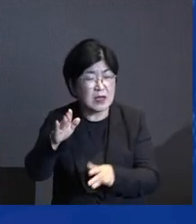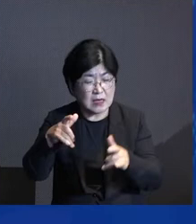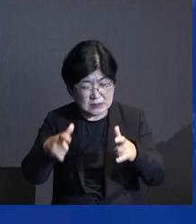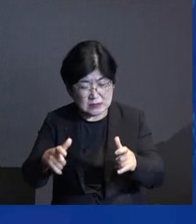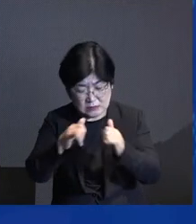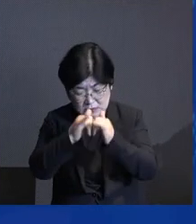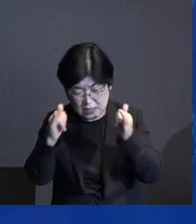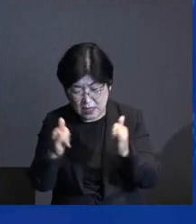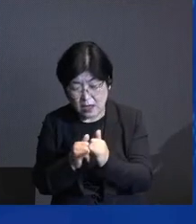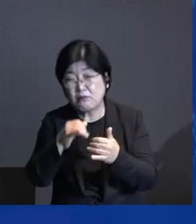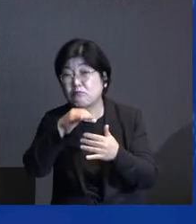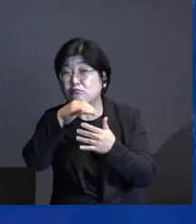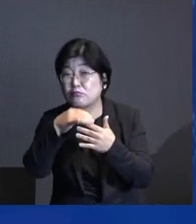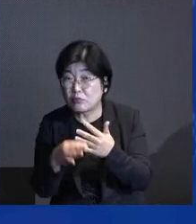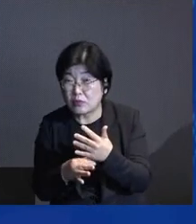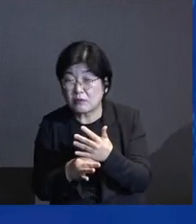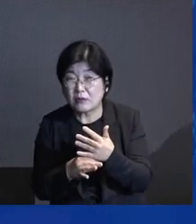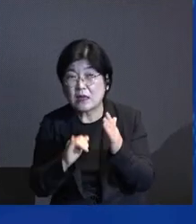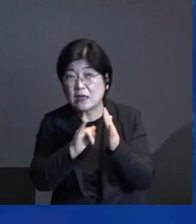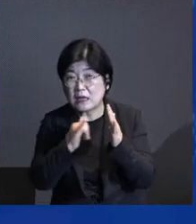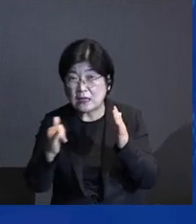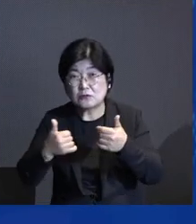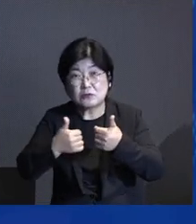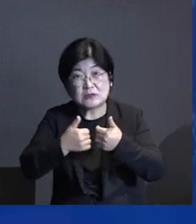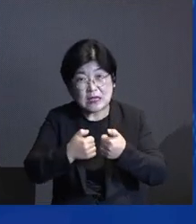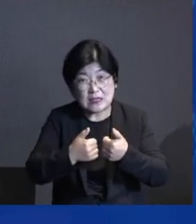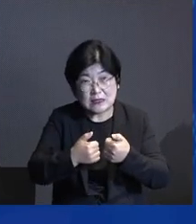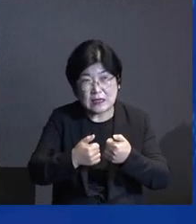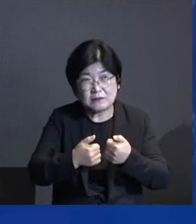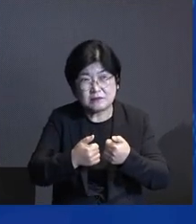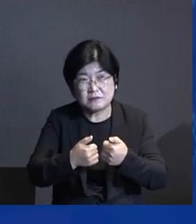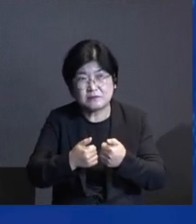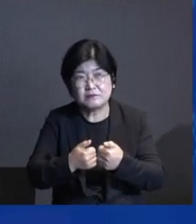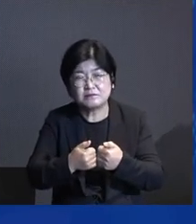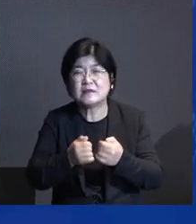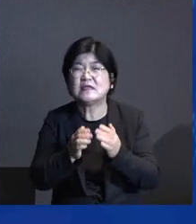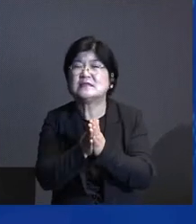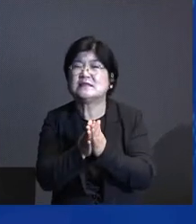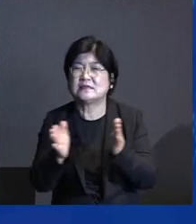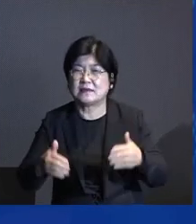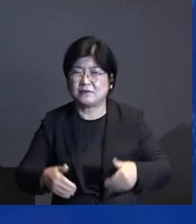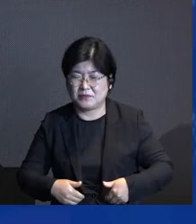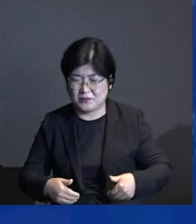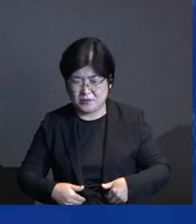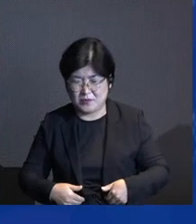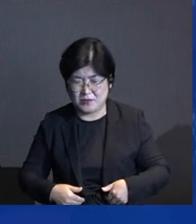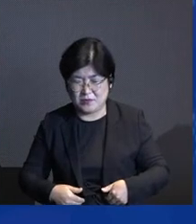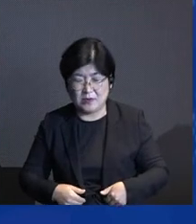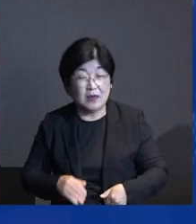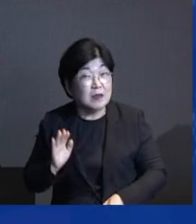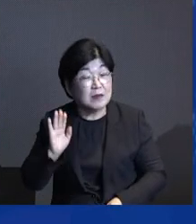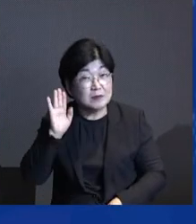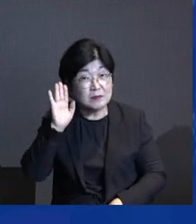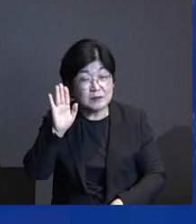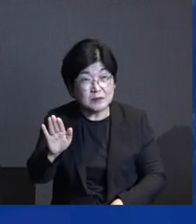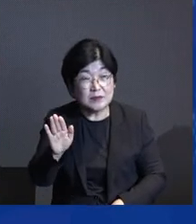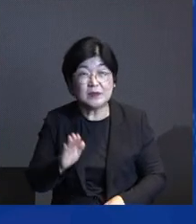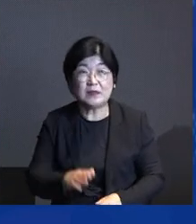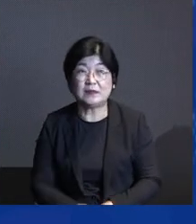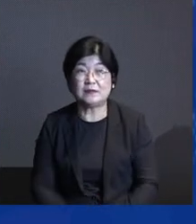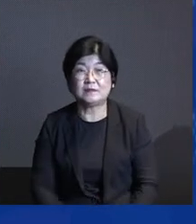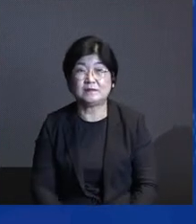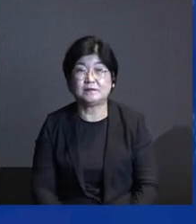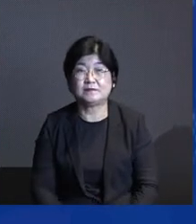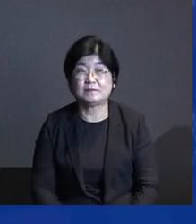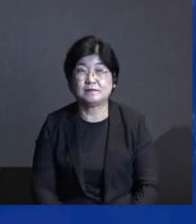should not be just about being community-based. But for the future, program for future program, family